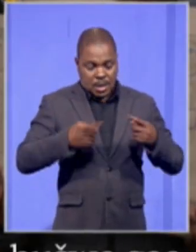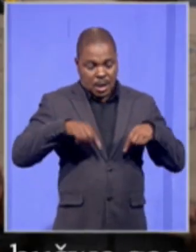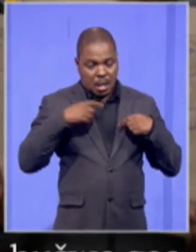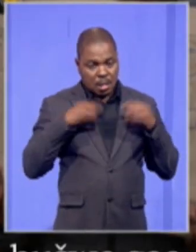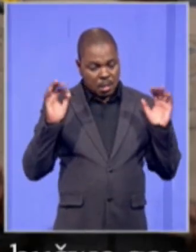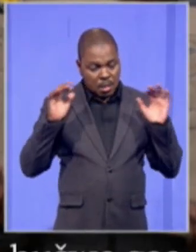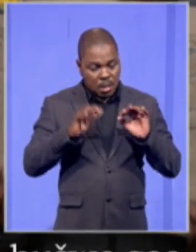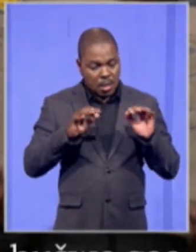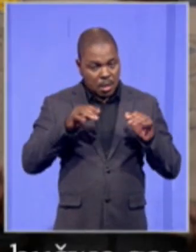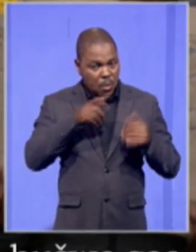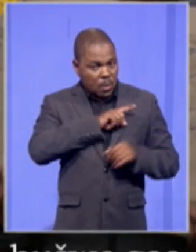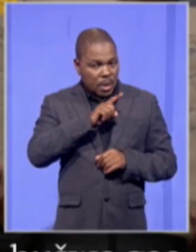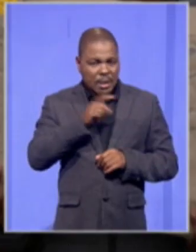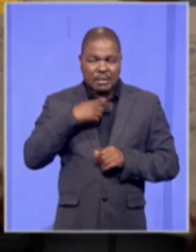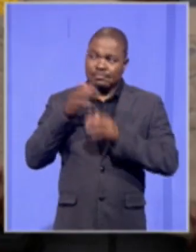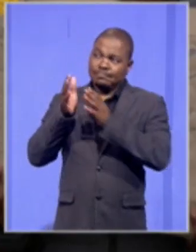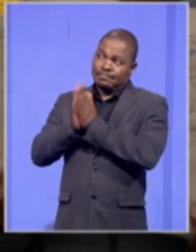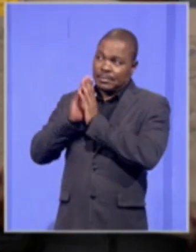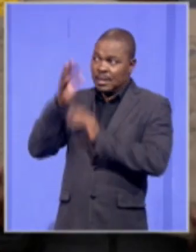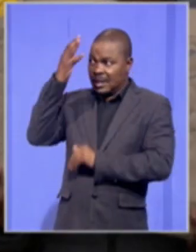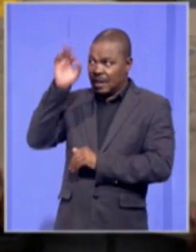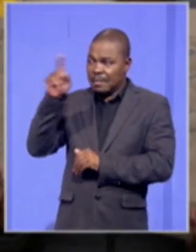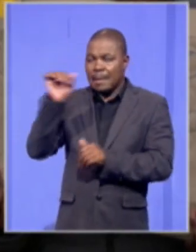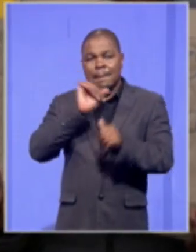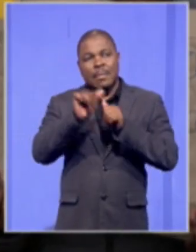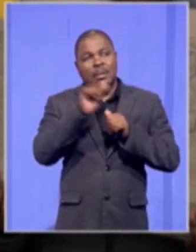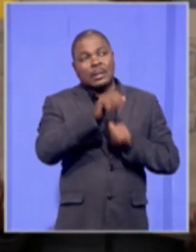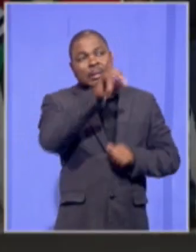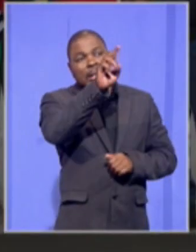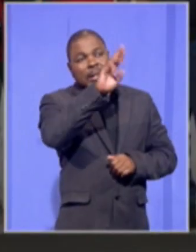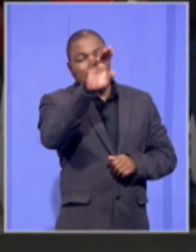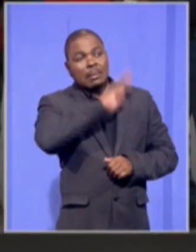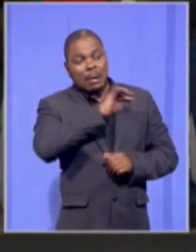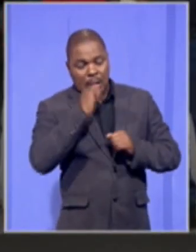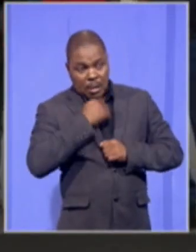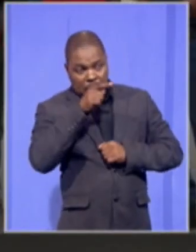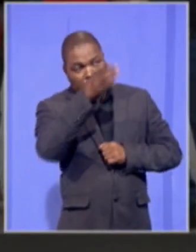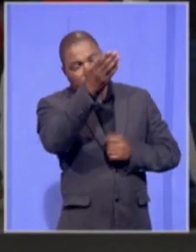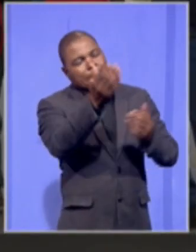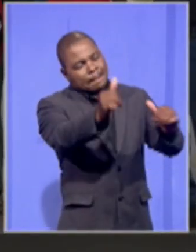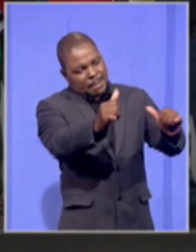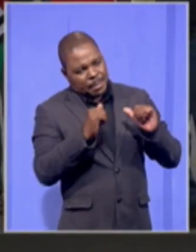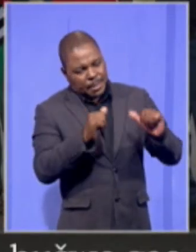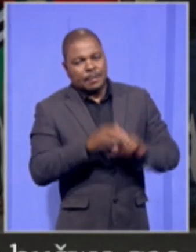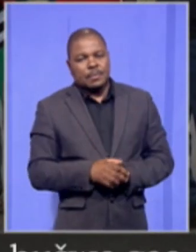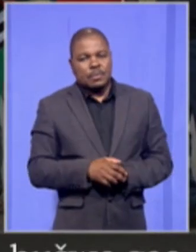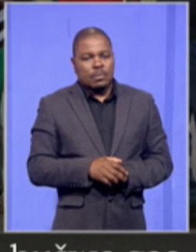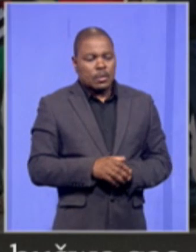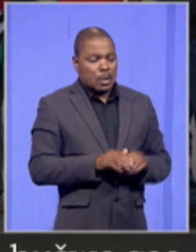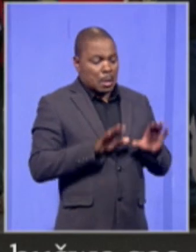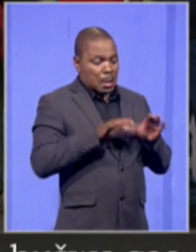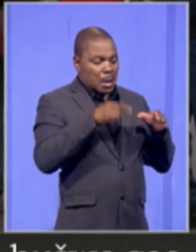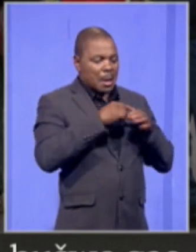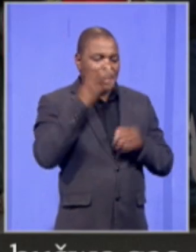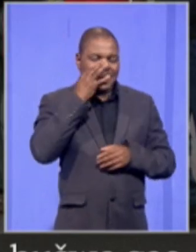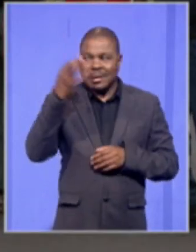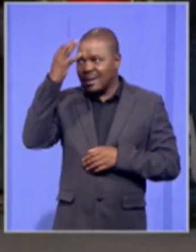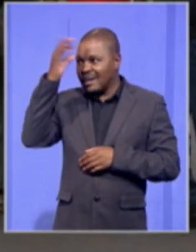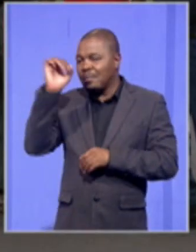kopa mmuso wa rona o golole batho ba masole a rona a leng go DRC. Foramo ya re e tshwengwa ke tlhokego ya dipuisano go tswa ko